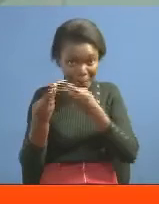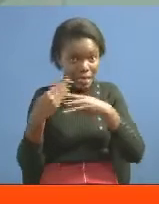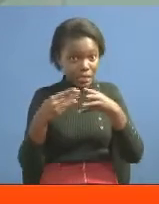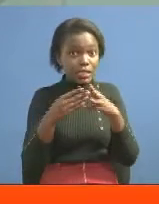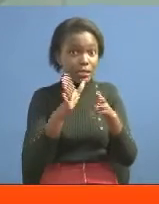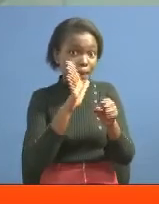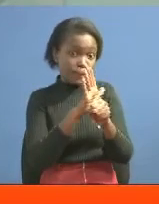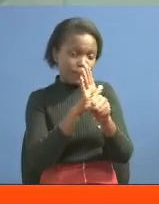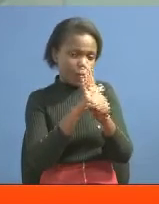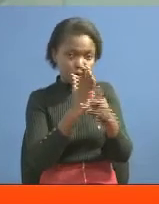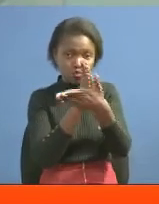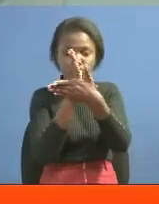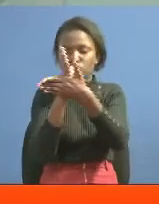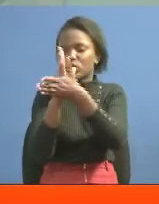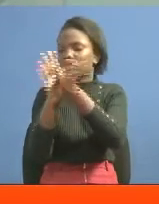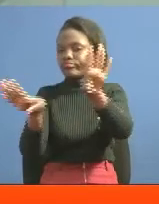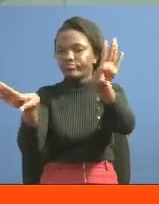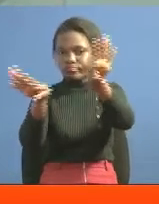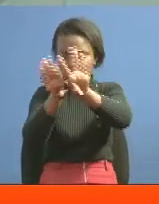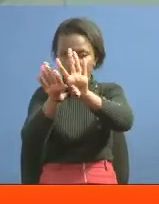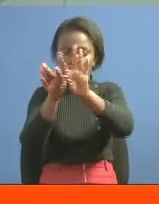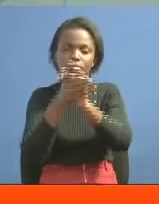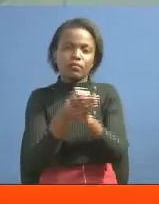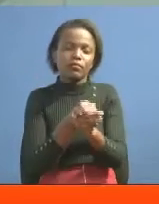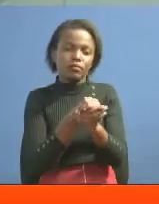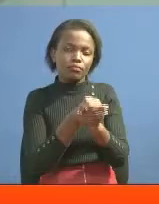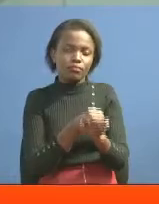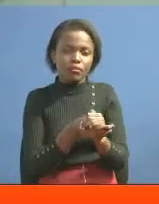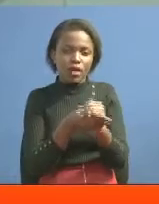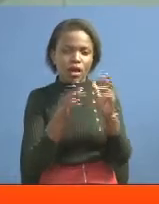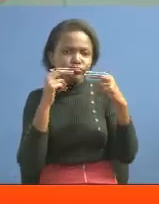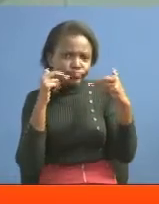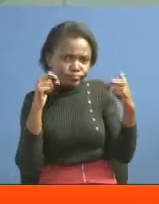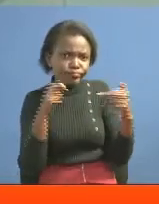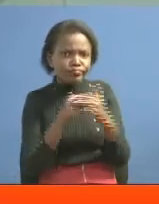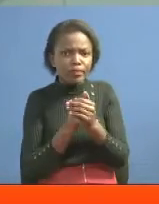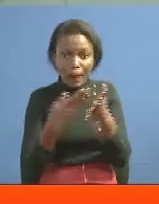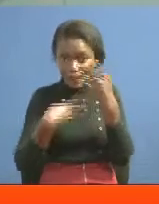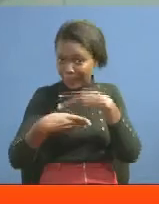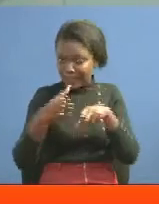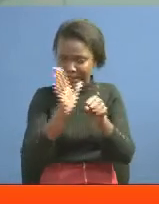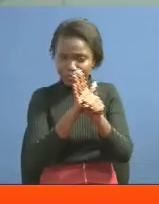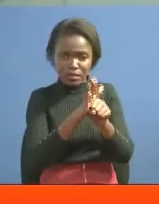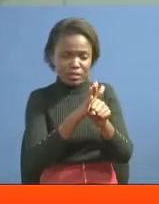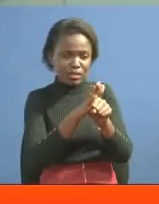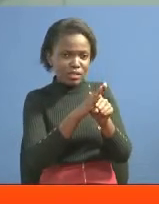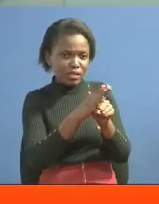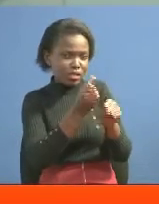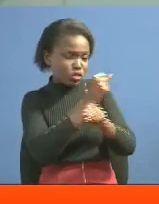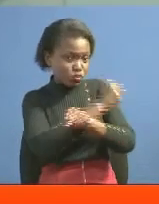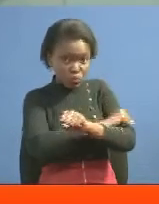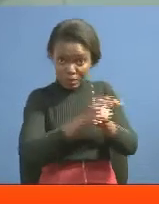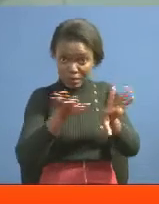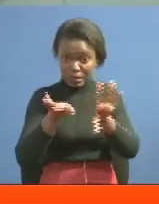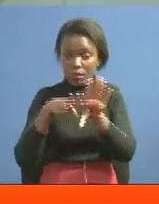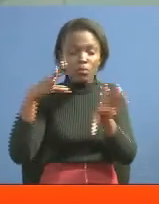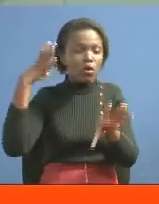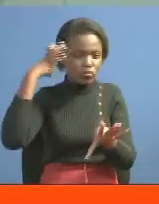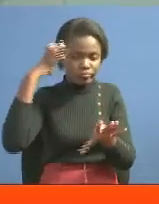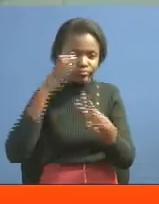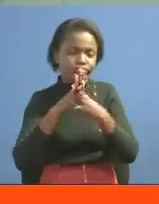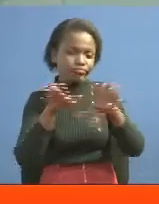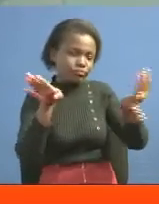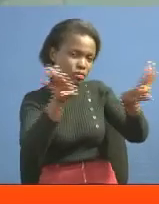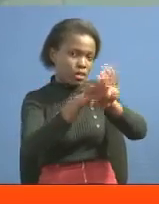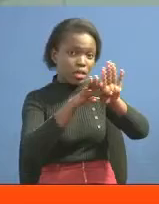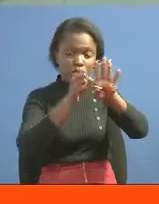because of obvious reasons. We've seen hotels closed down. We've seen many businesses, even some schools and colleges closed down, of course, because education